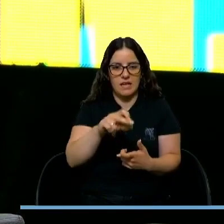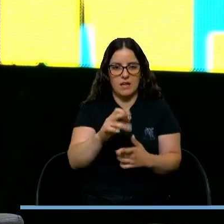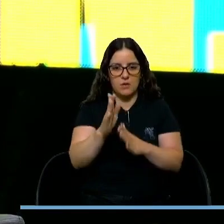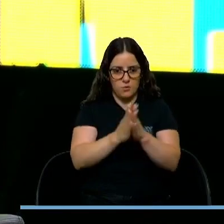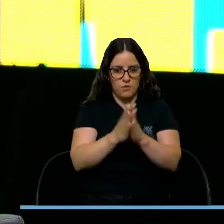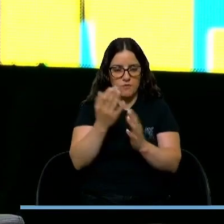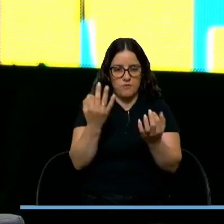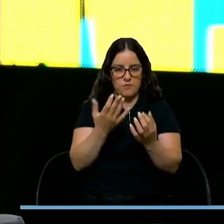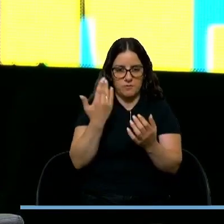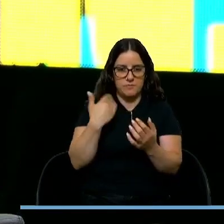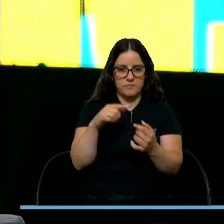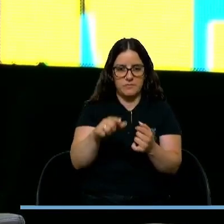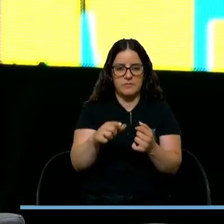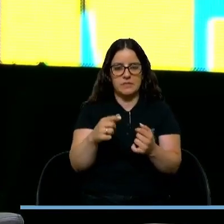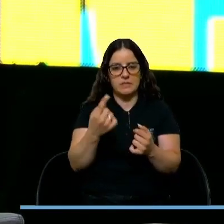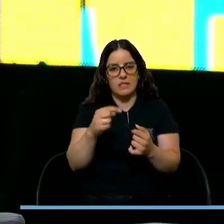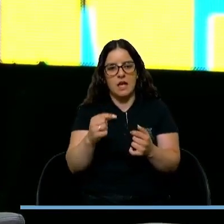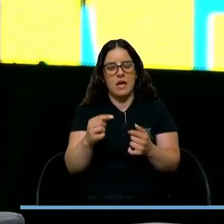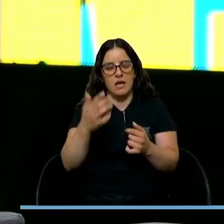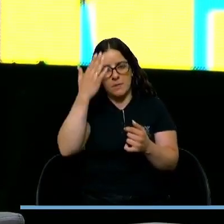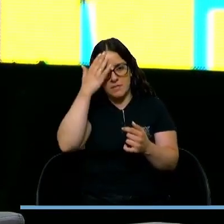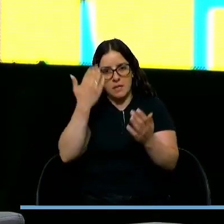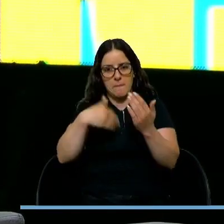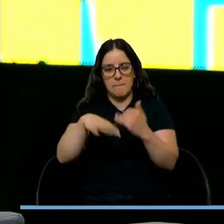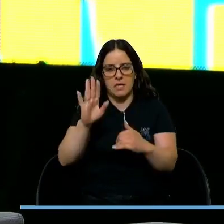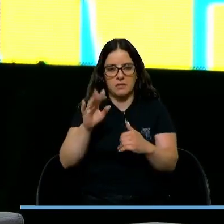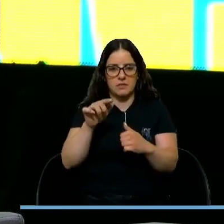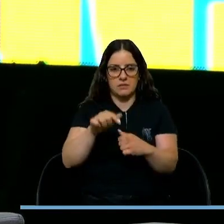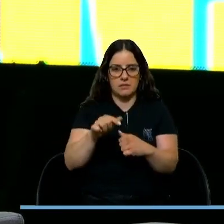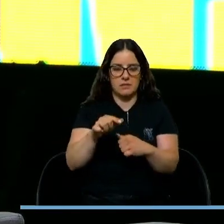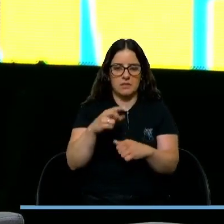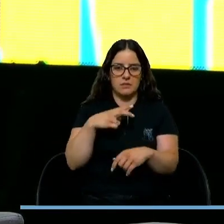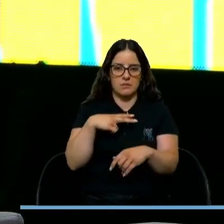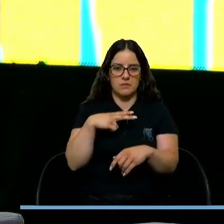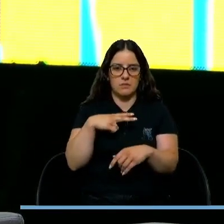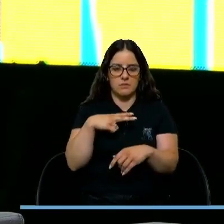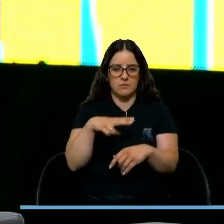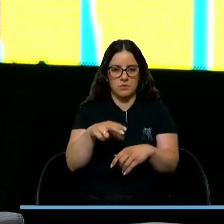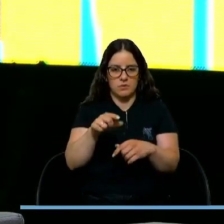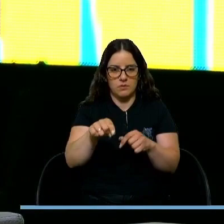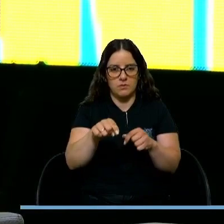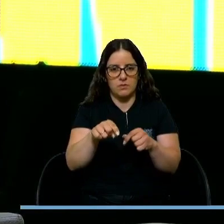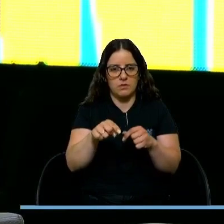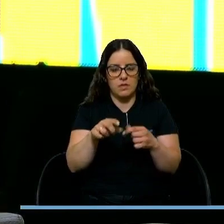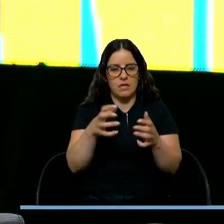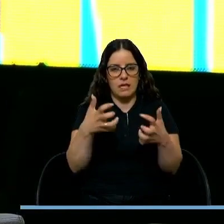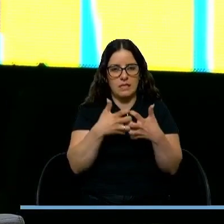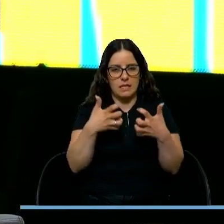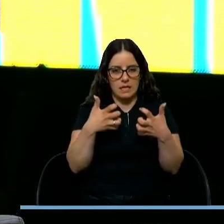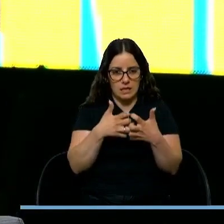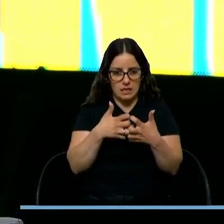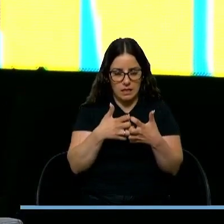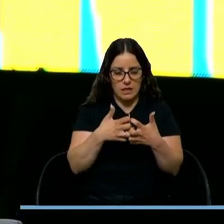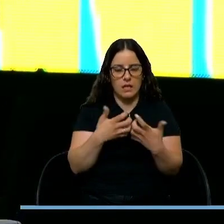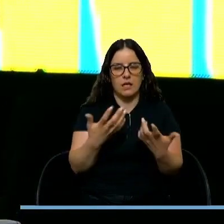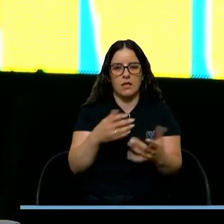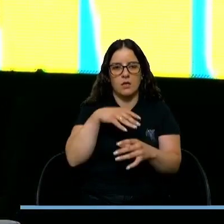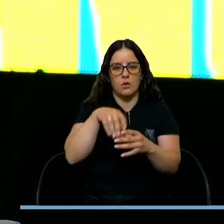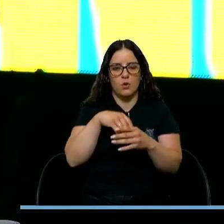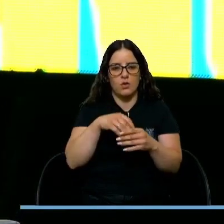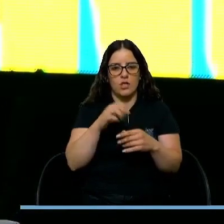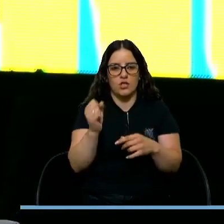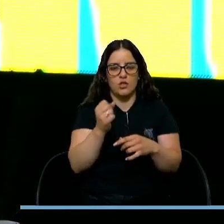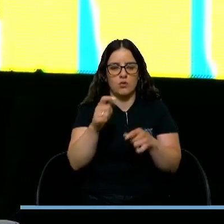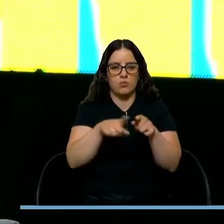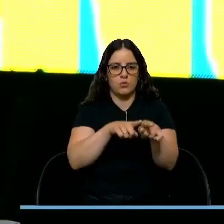Taking advantage of an expression used by Anna, I think we should focus on our backyard. The war and